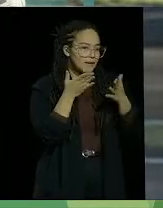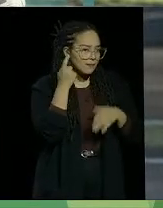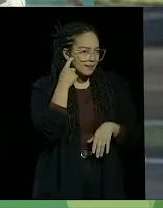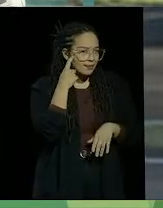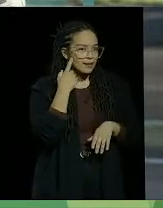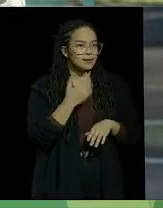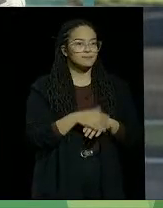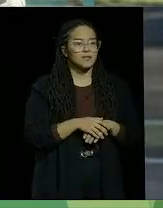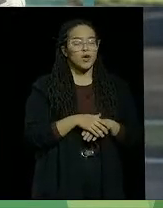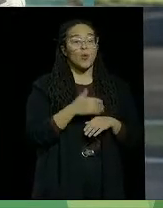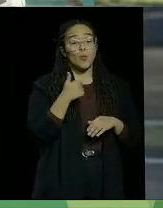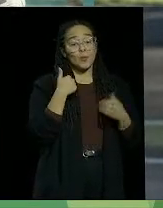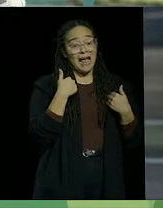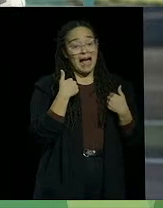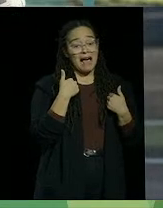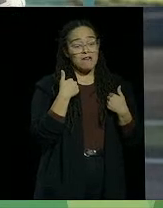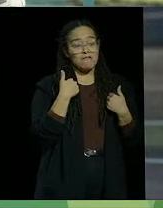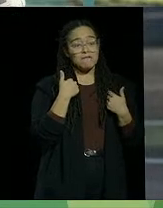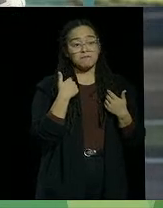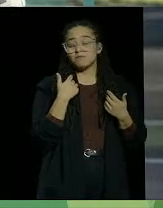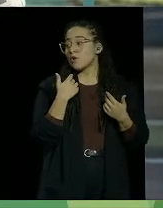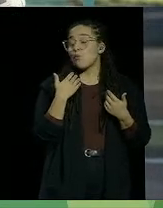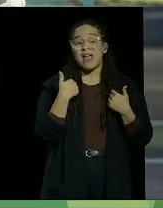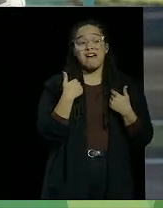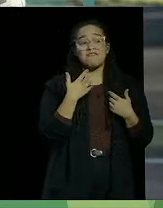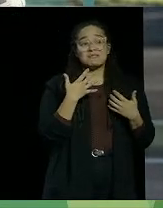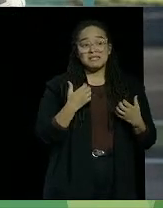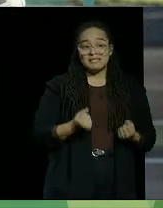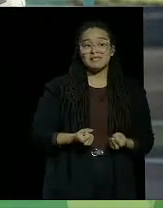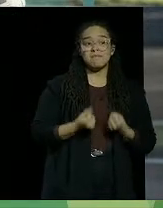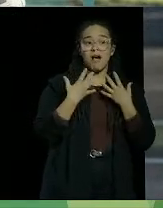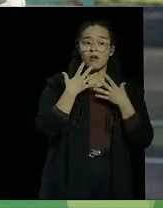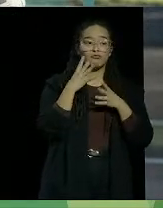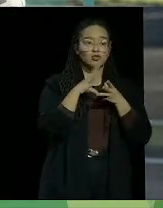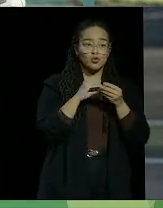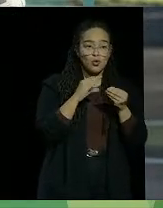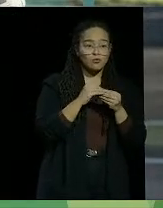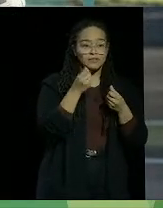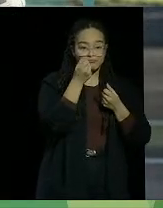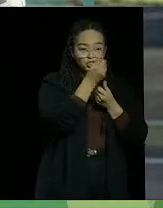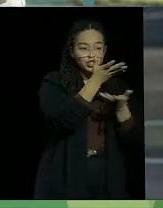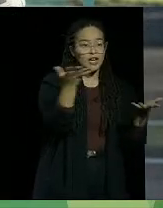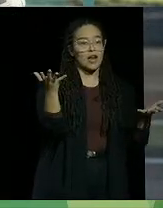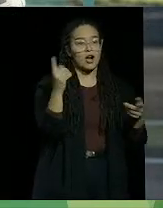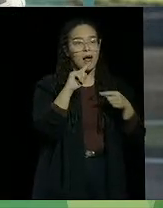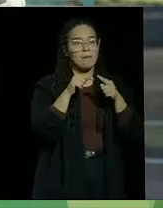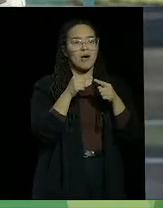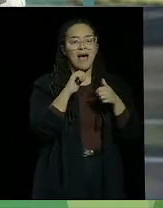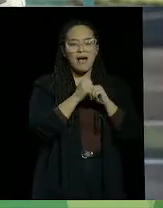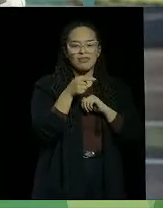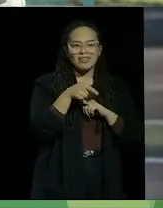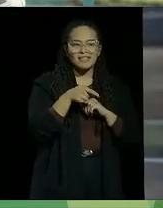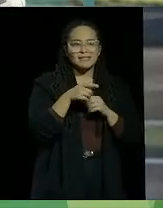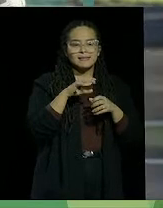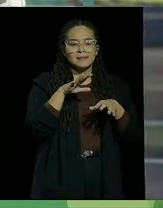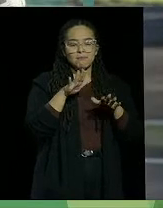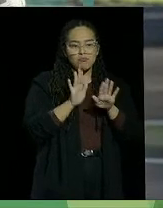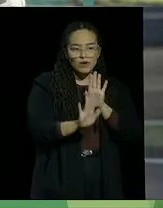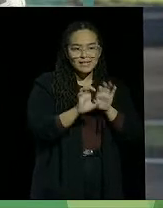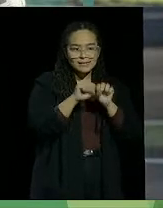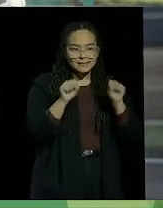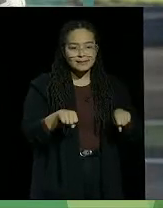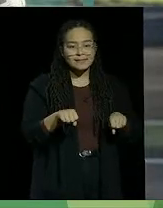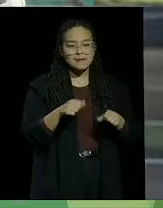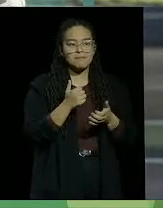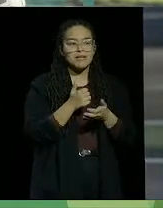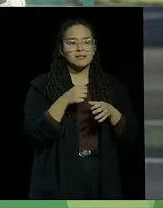you may think, though. Yeah. We have an inspiring story to share about how this brake system has enabled one